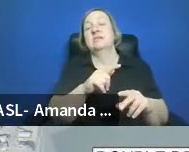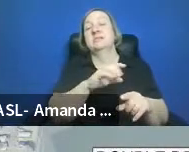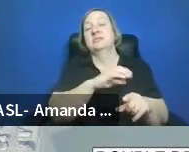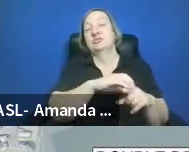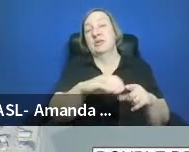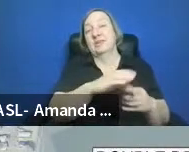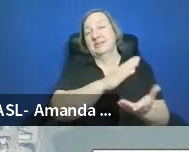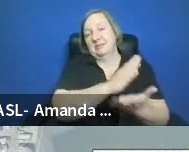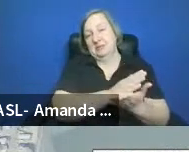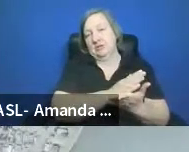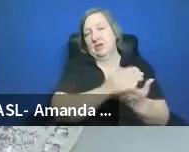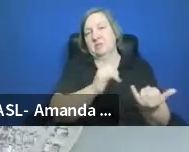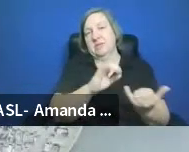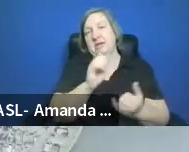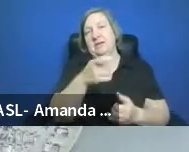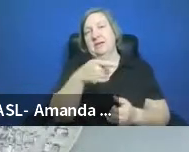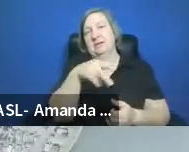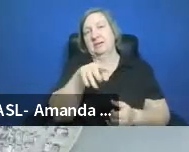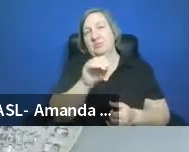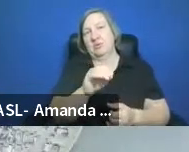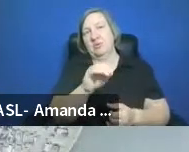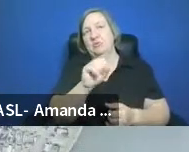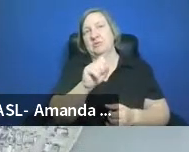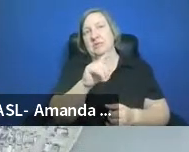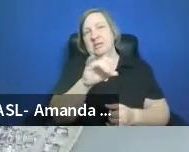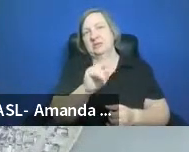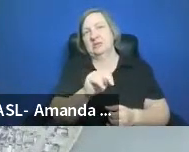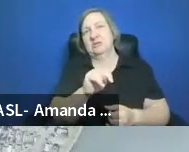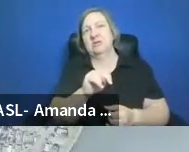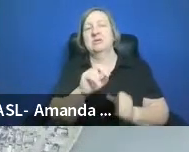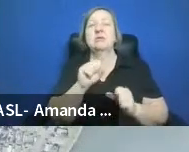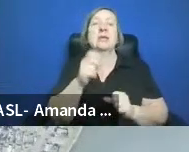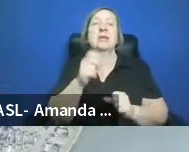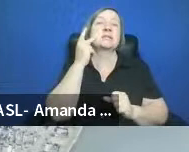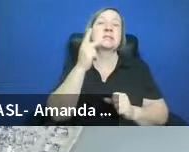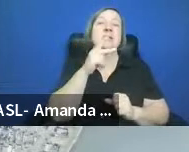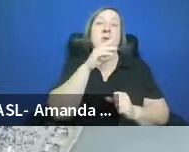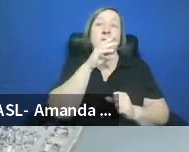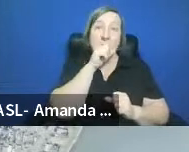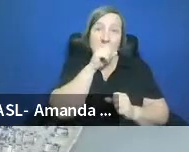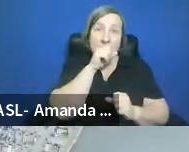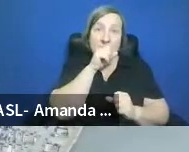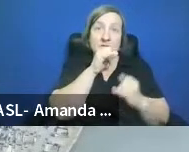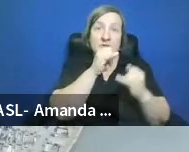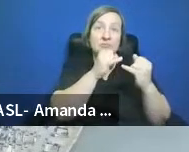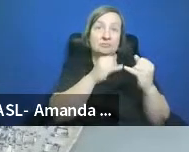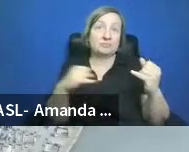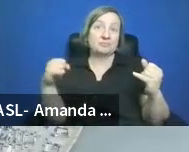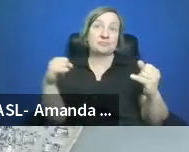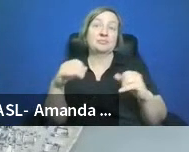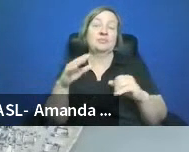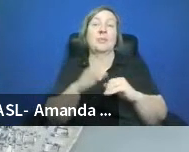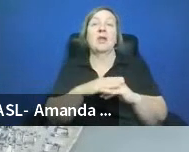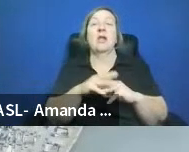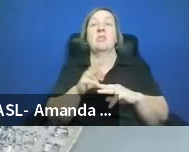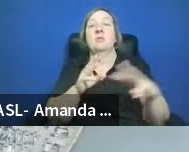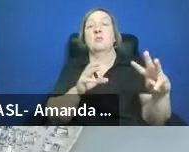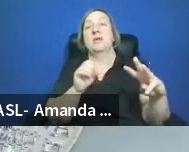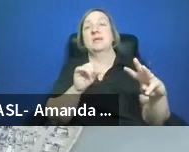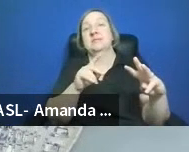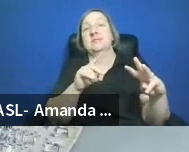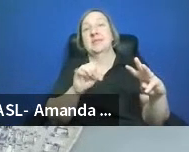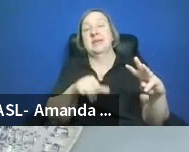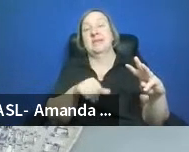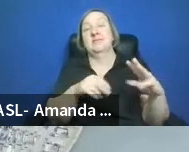Expo Station. You can see in the orange line on the west side of the